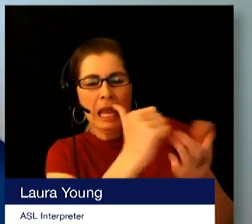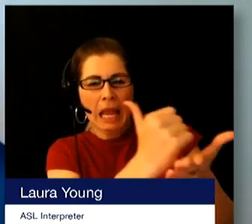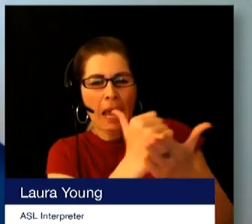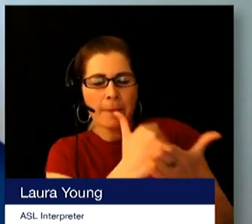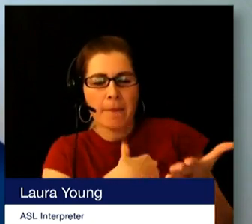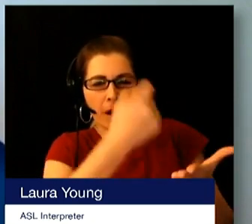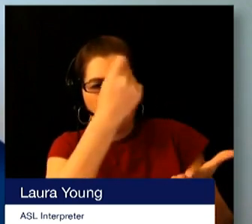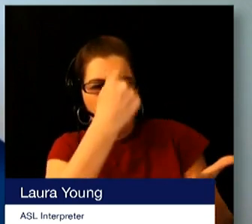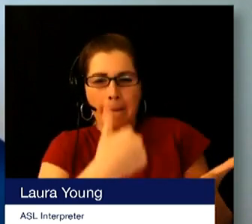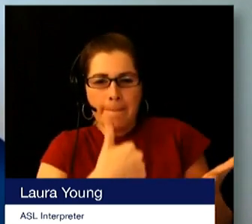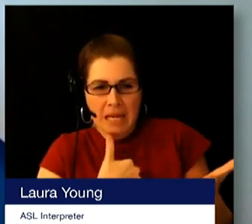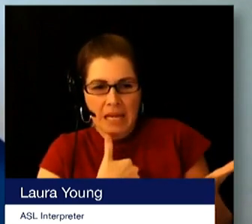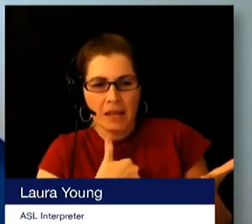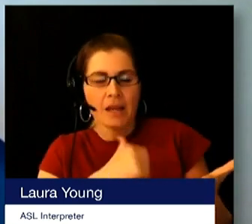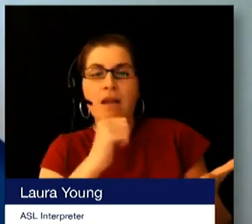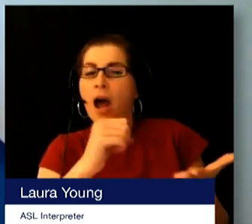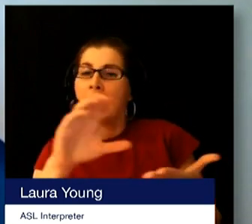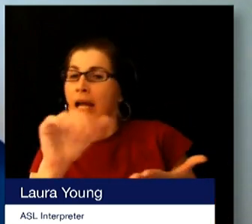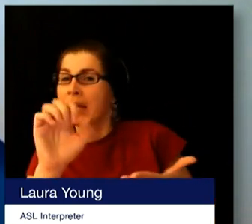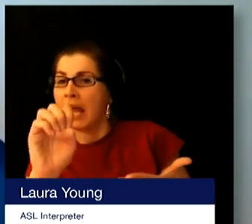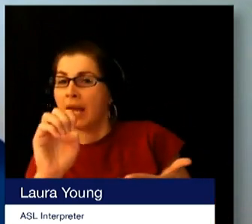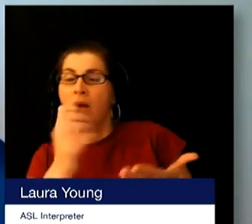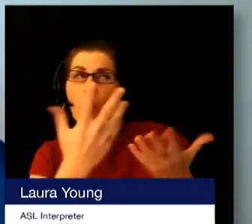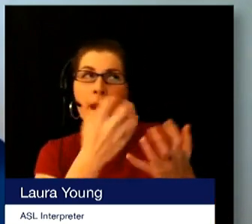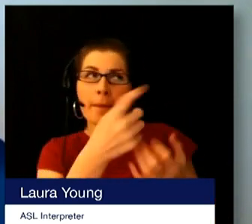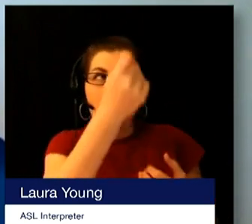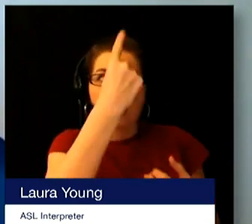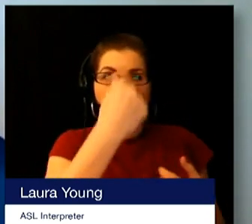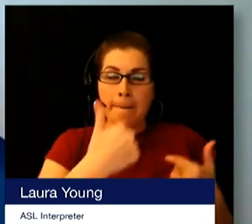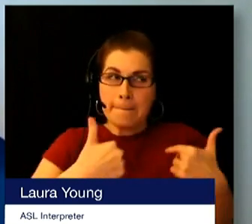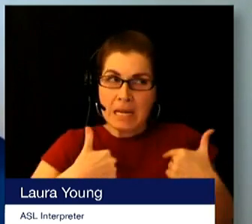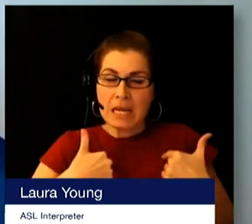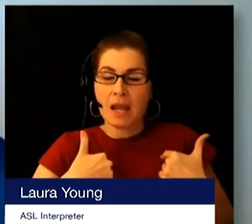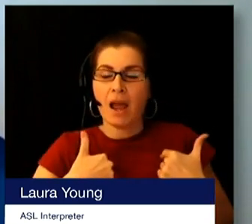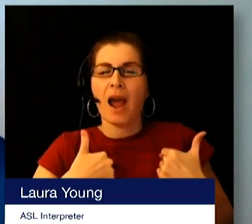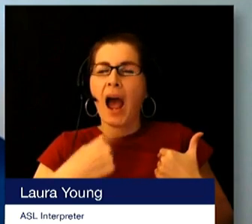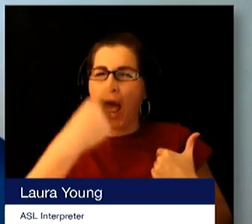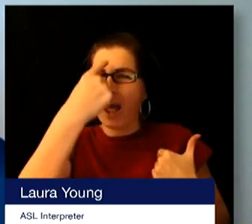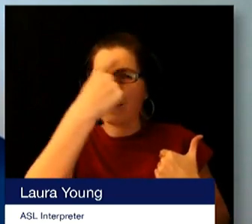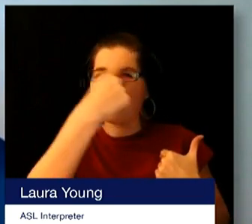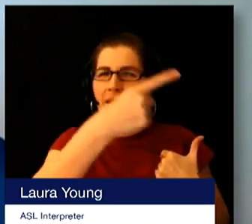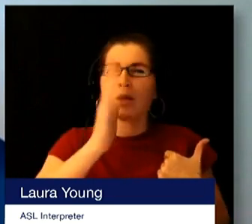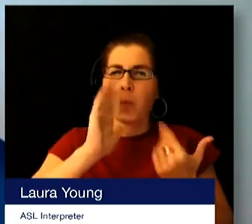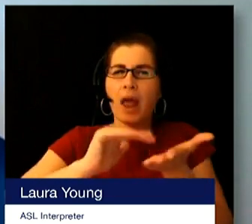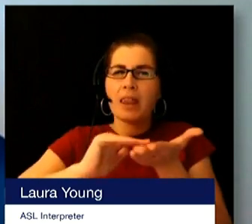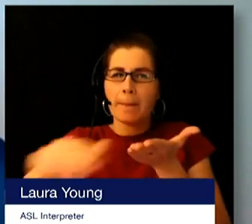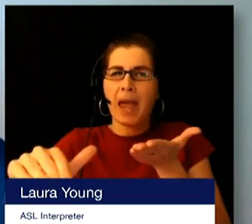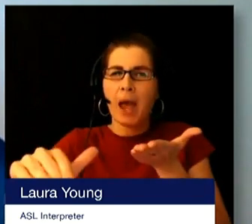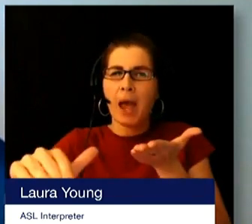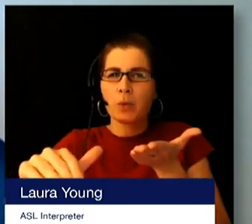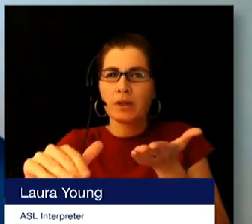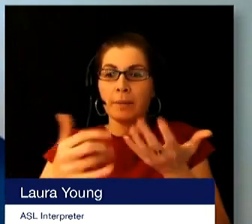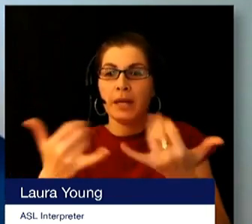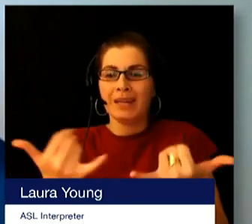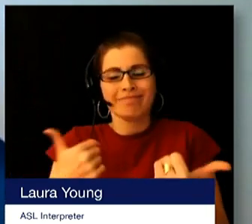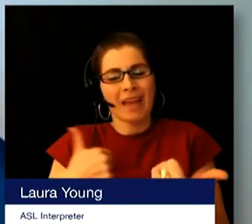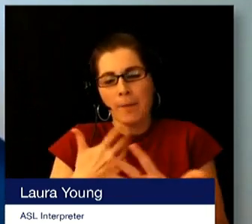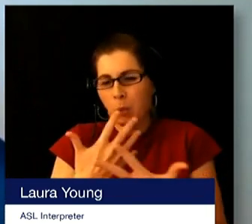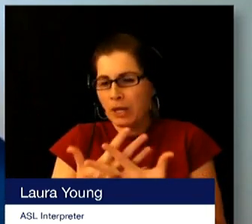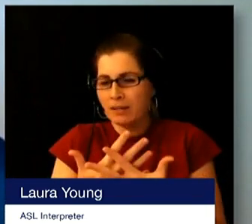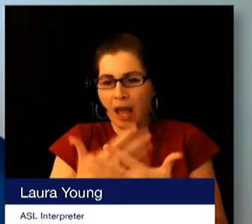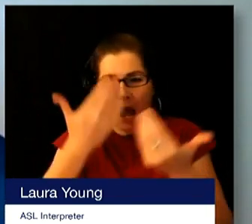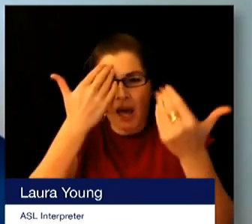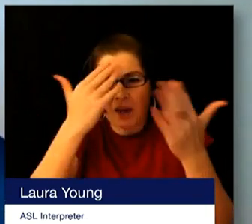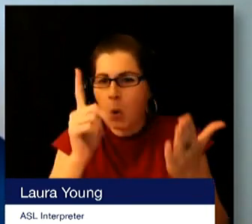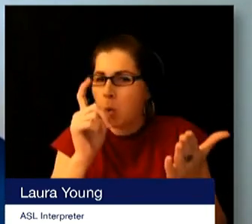I was, not my case, but who I was as a person, that I had no doubt that he would let me out. But here I am. I'm a prisoner. I don't know anybody